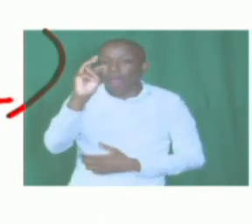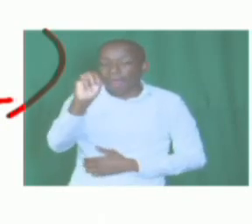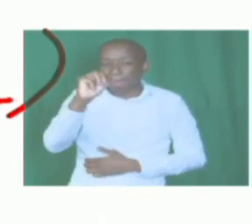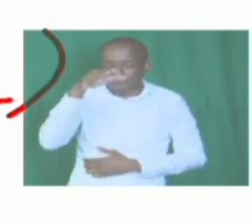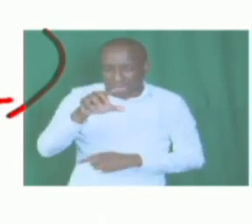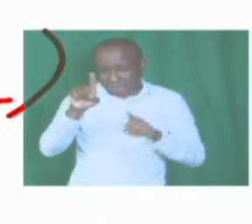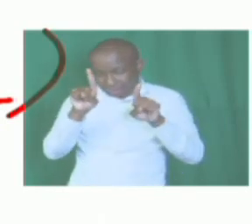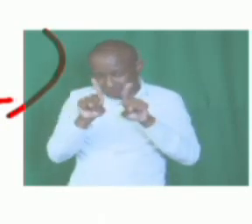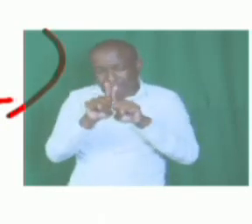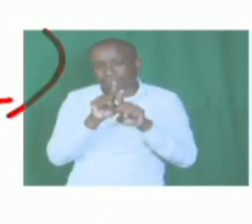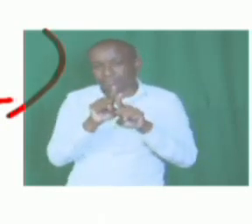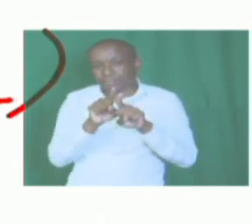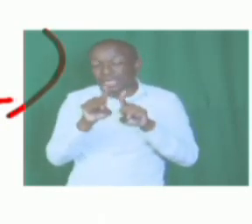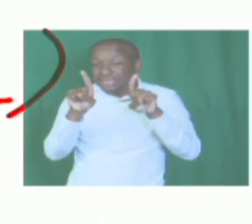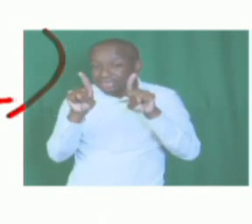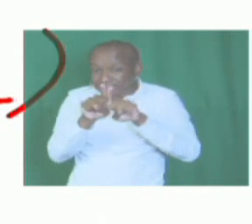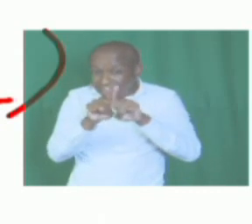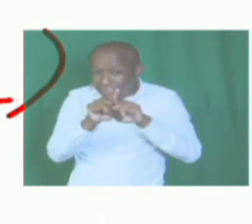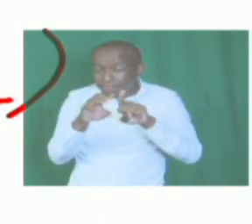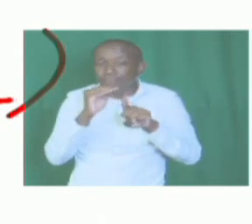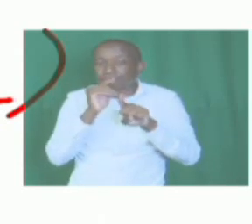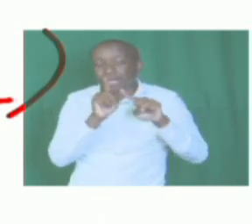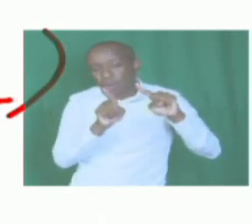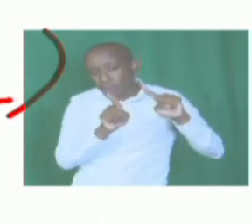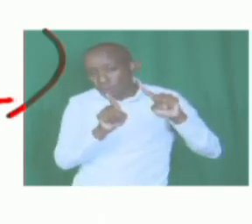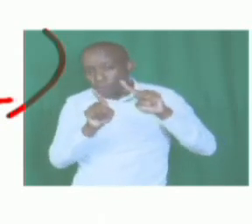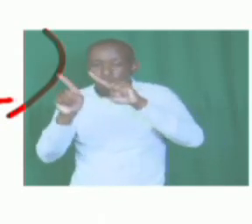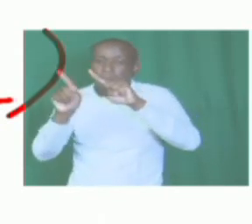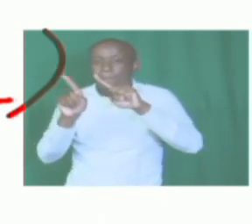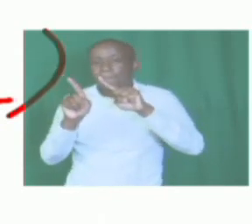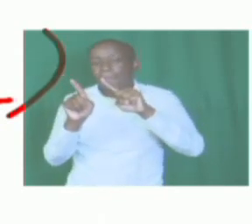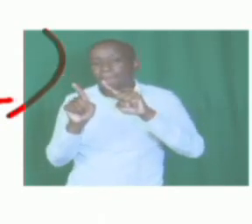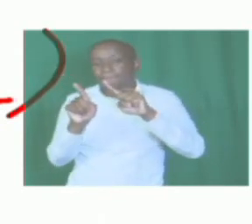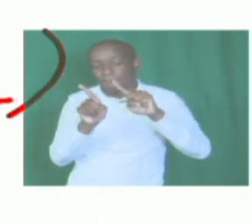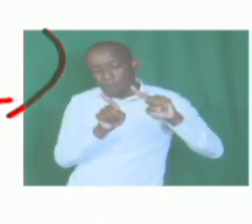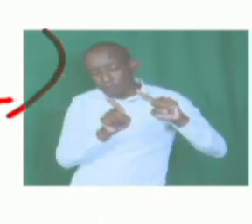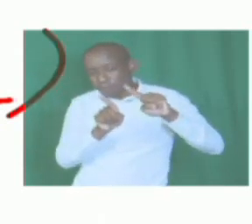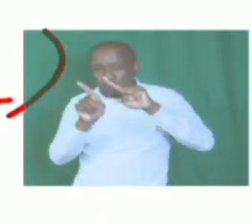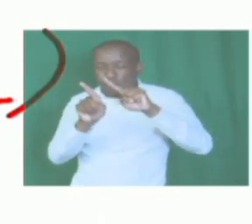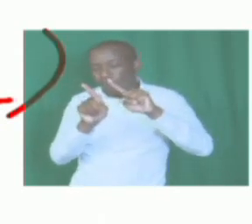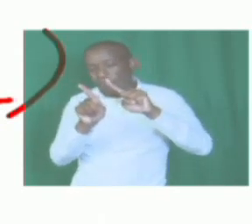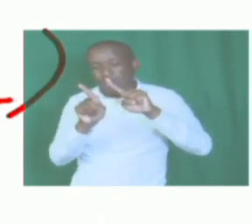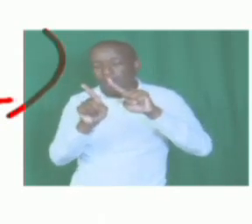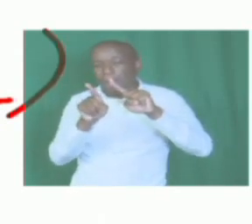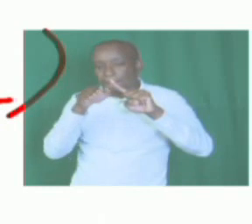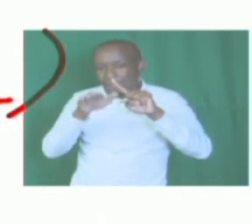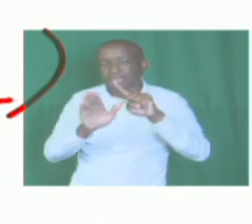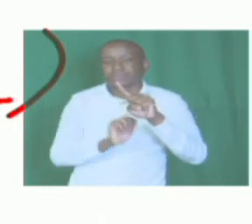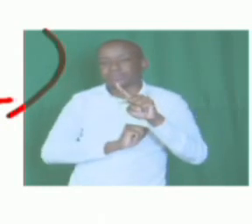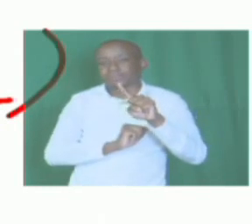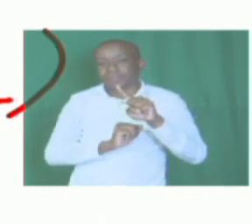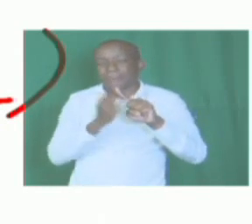same, then it means those 2 lines are going to be parallel, which means they are not going to meet however much you may extend